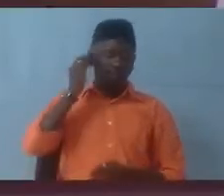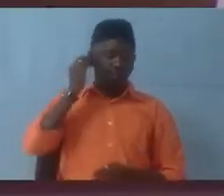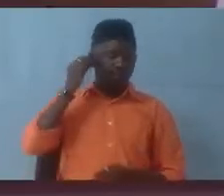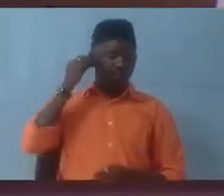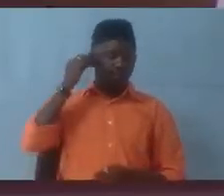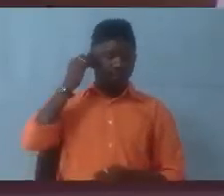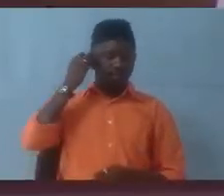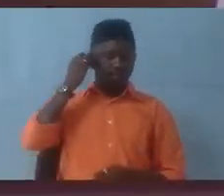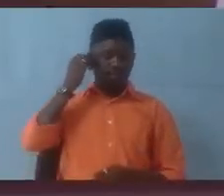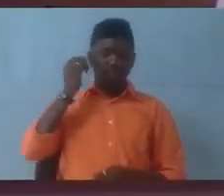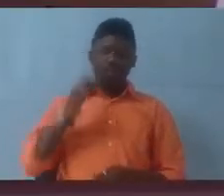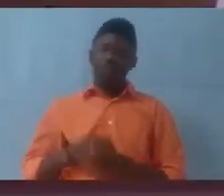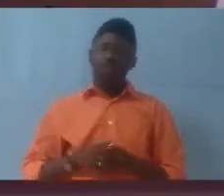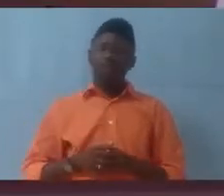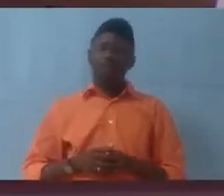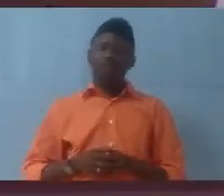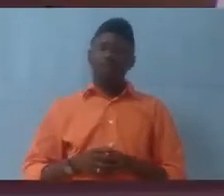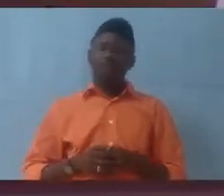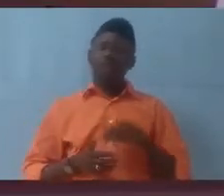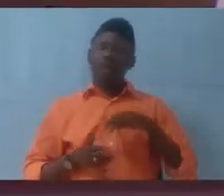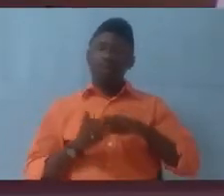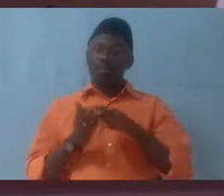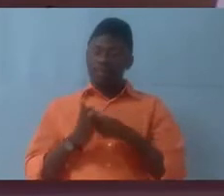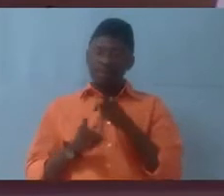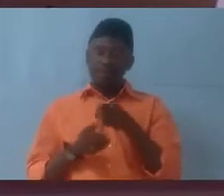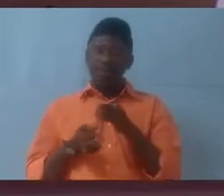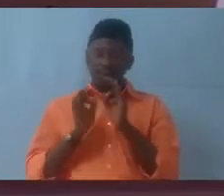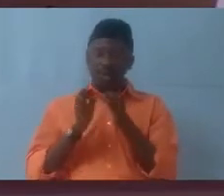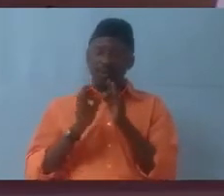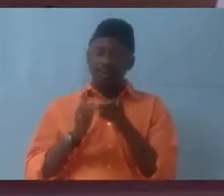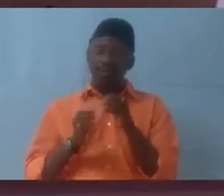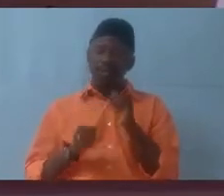Therefore, Mr. Gomez, you're telling this commission that